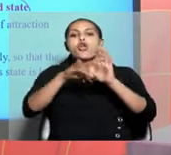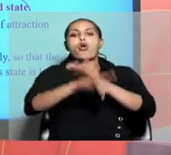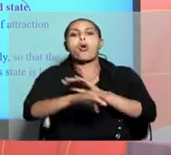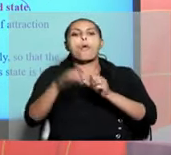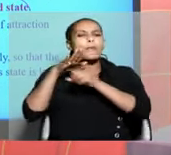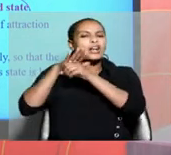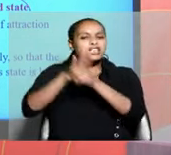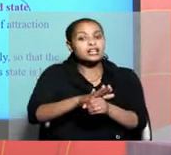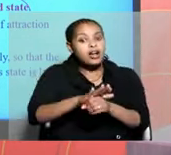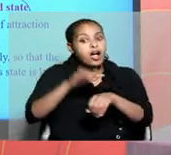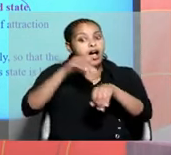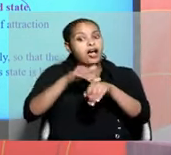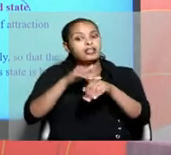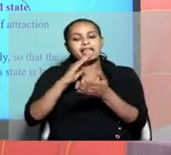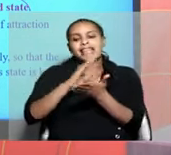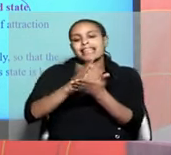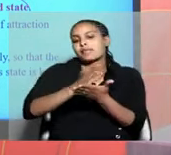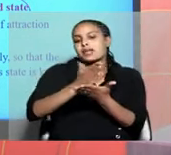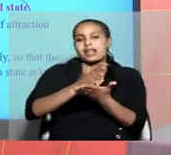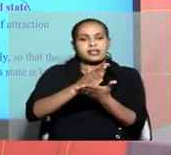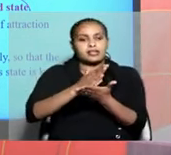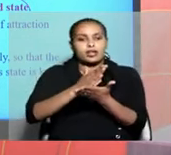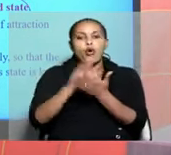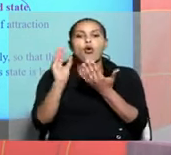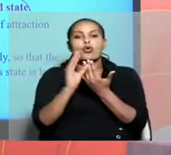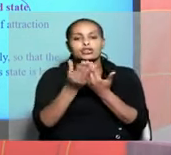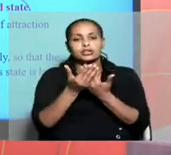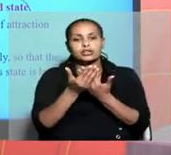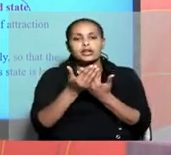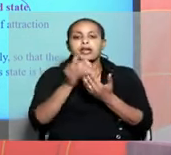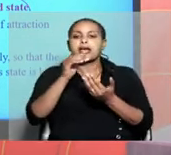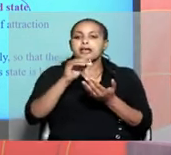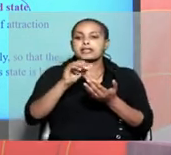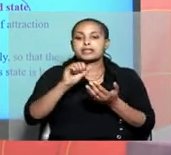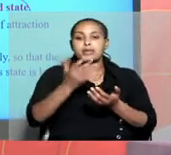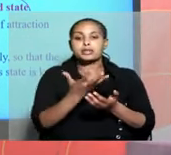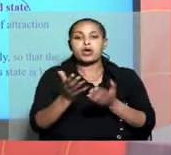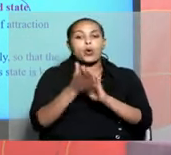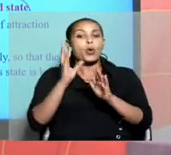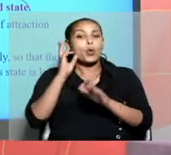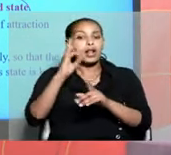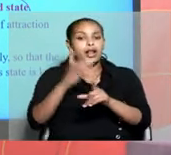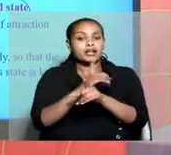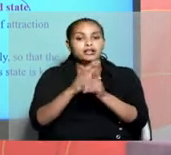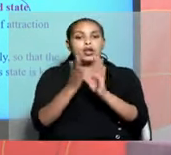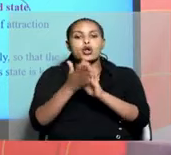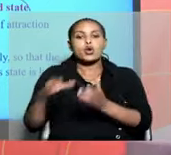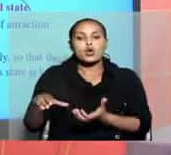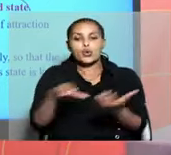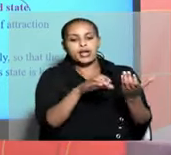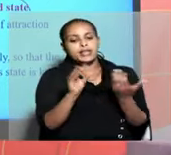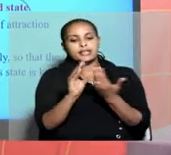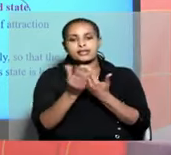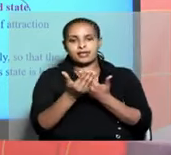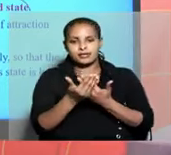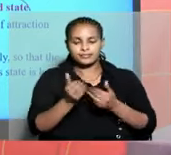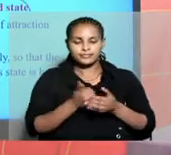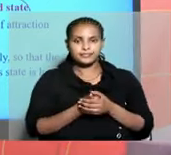pressure. At intermediate condition, a substance will exist in liquid